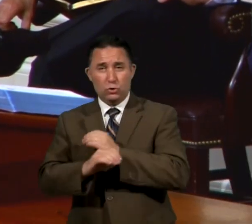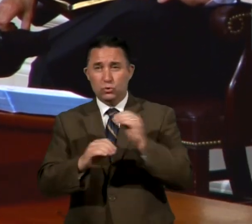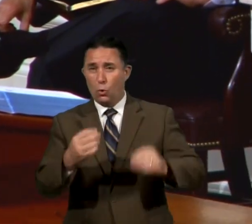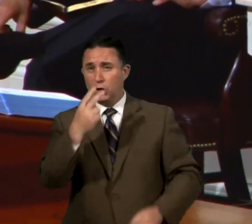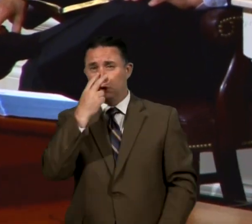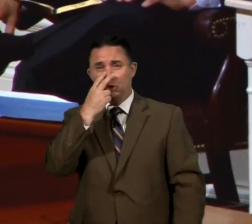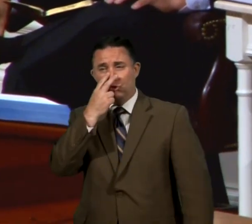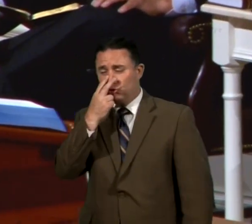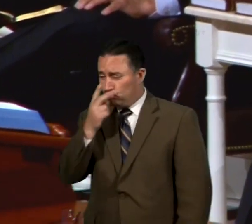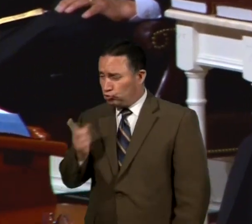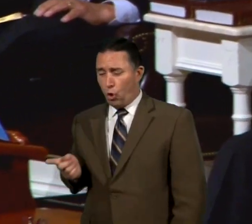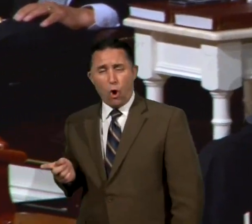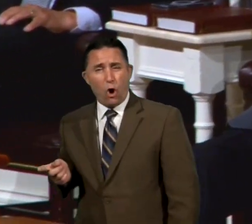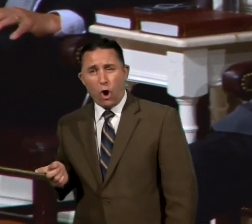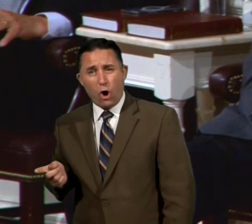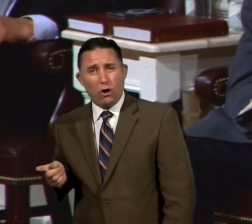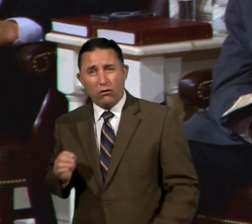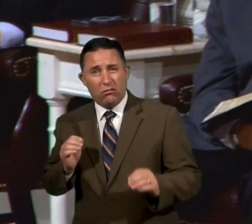him?